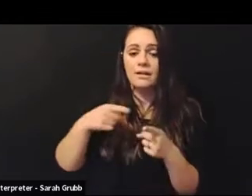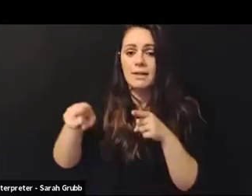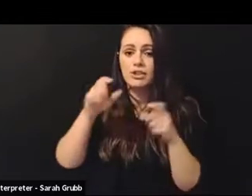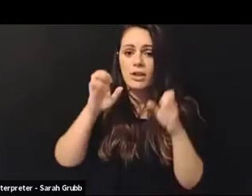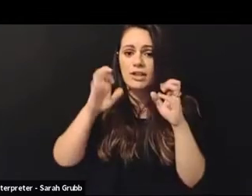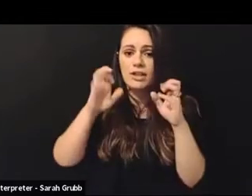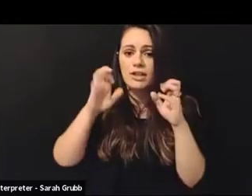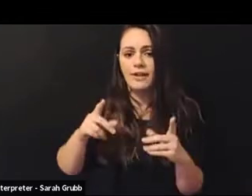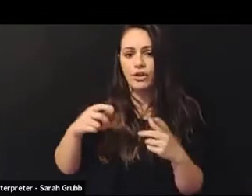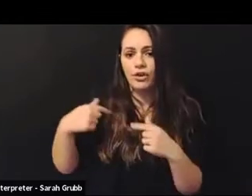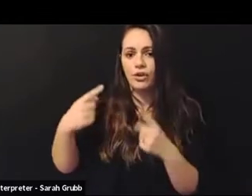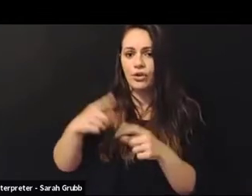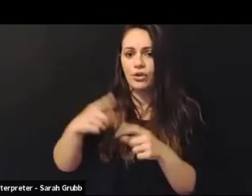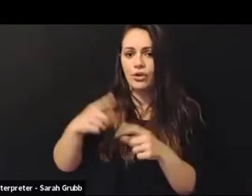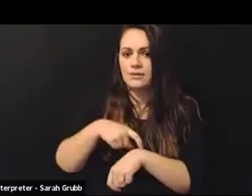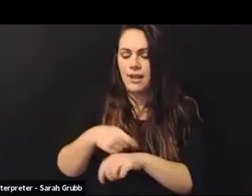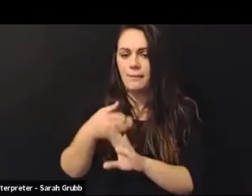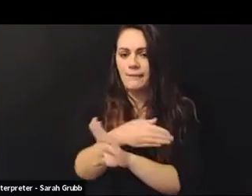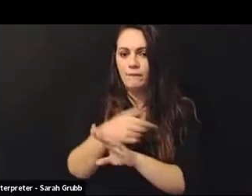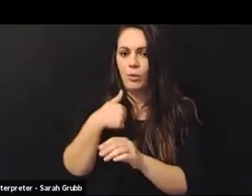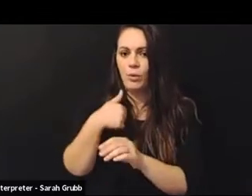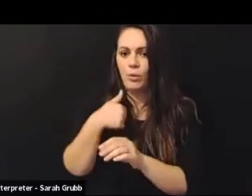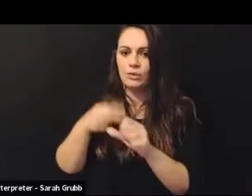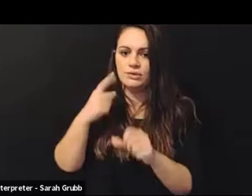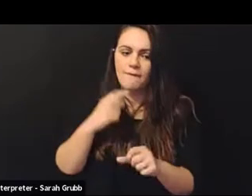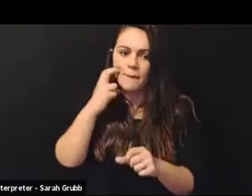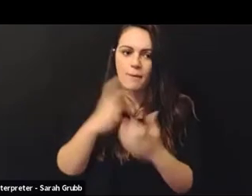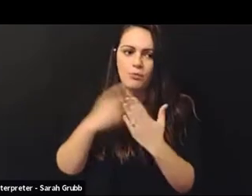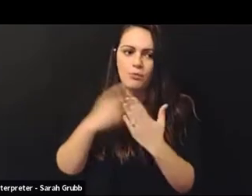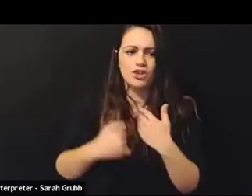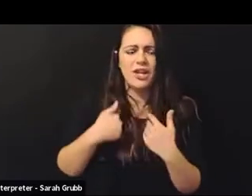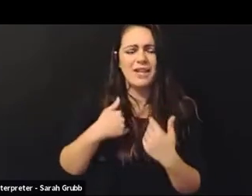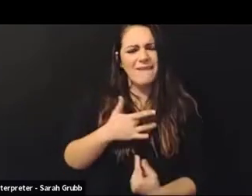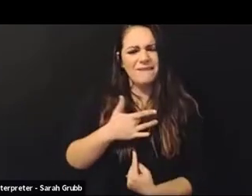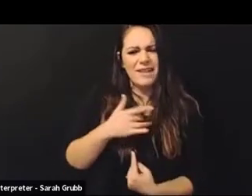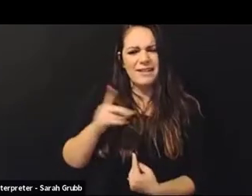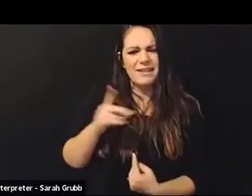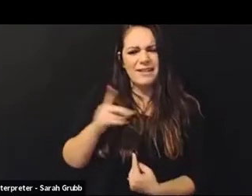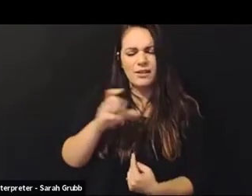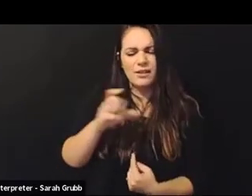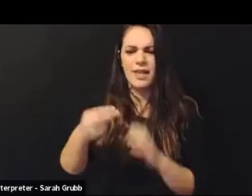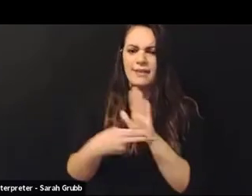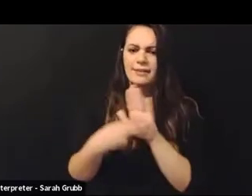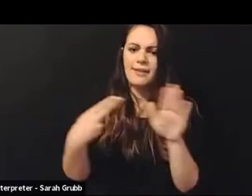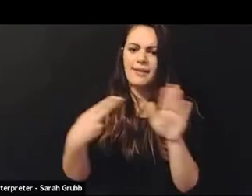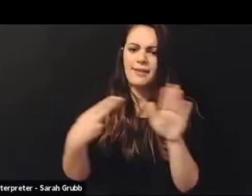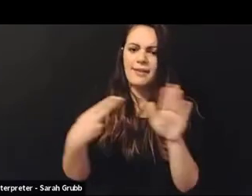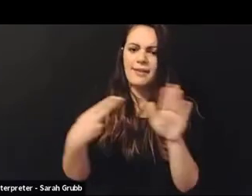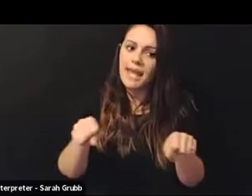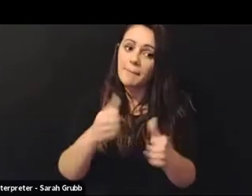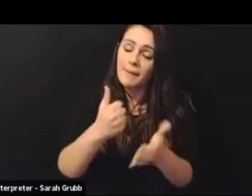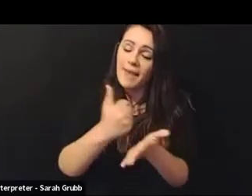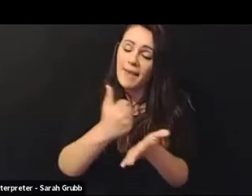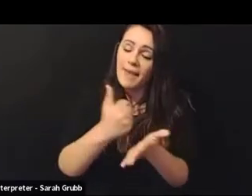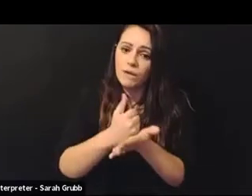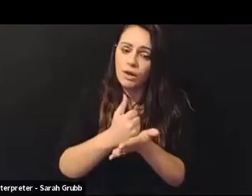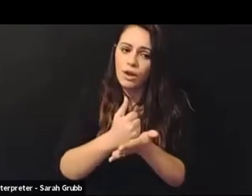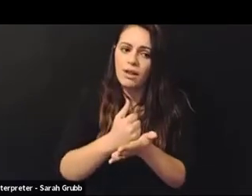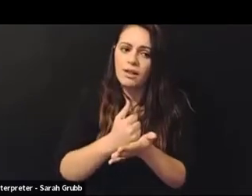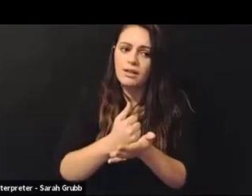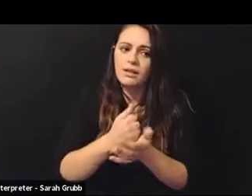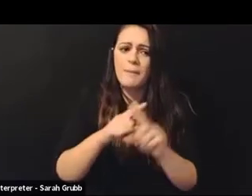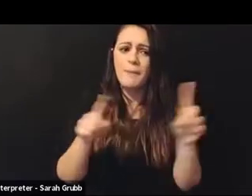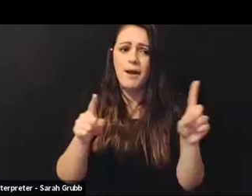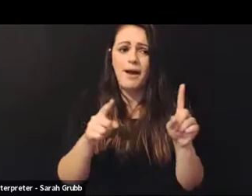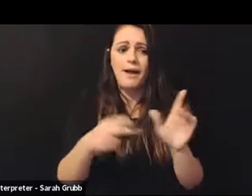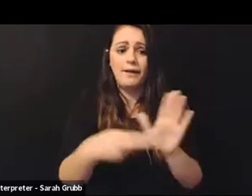I really think that diagnoses and labels, they can be helpful in terms of the guidance they might provide, but I don't think they should ever define